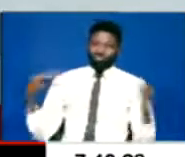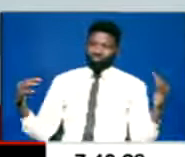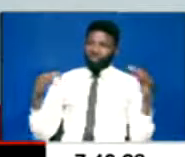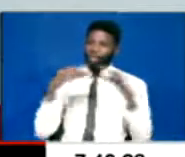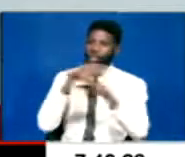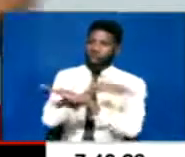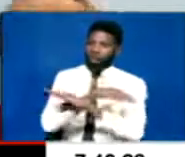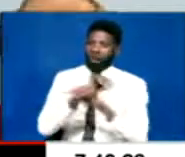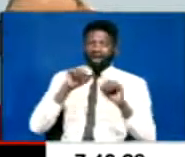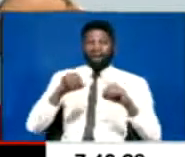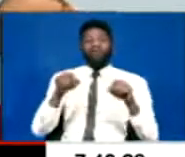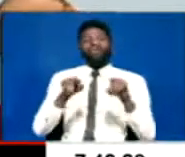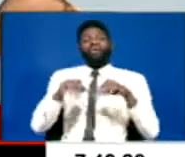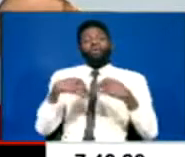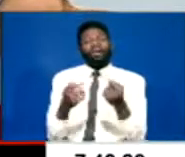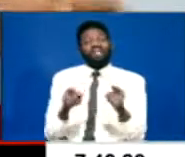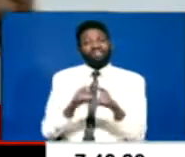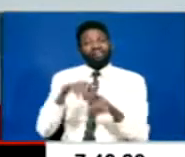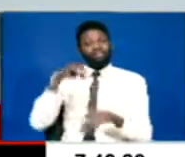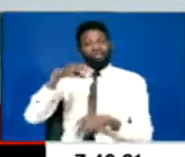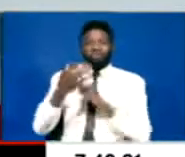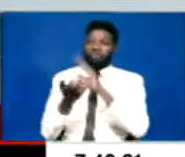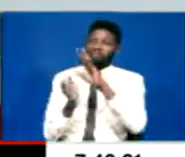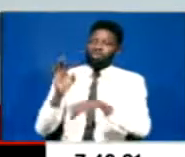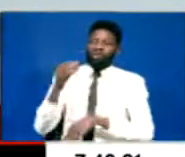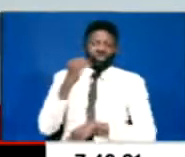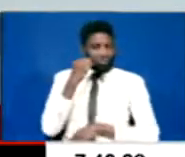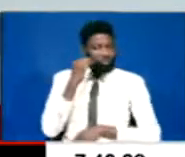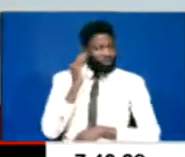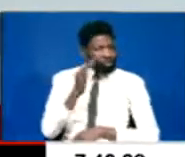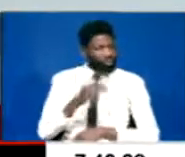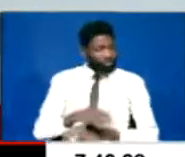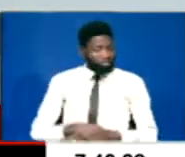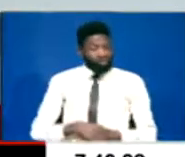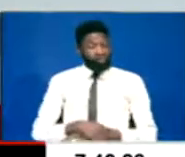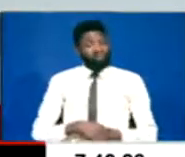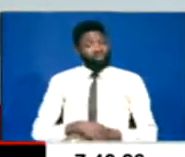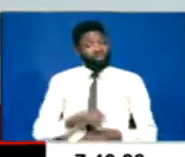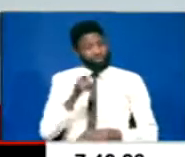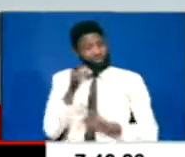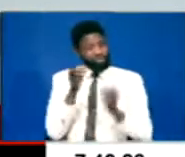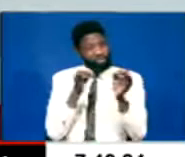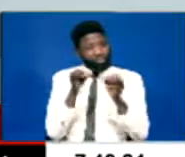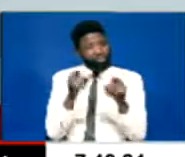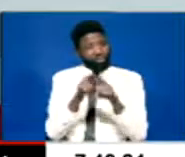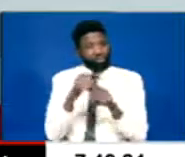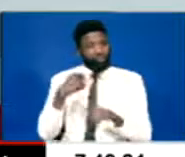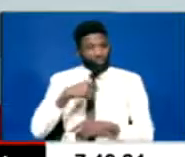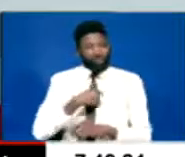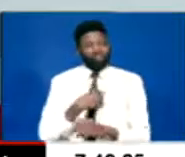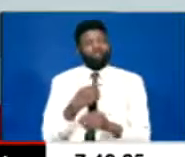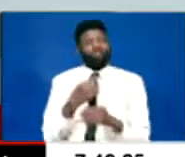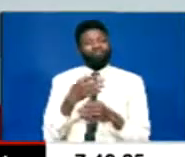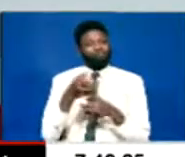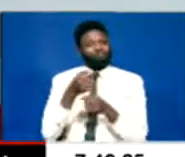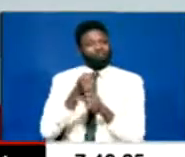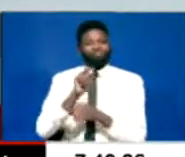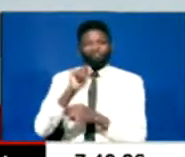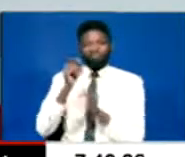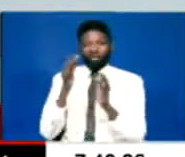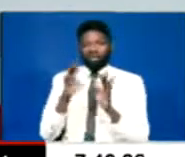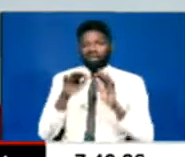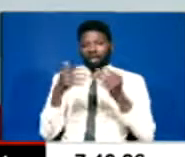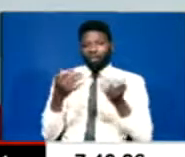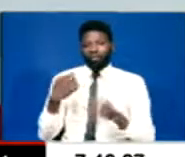same matatus going back to their home areas. You can imagine. Mm. So, as you put it, we are putting our bet on Kenyans on how we are going to show the political